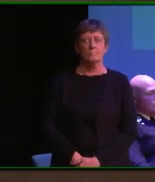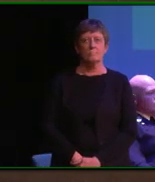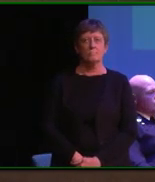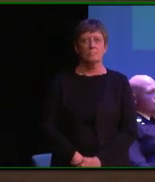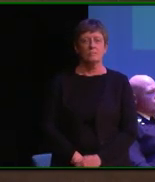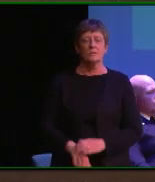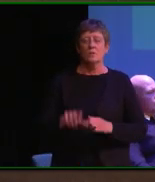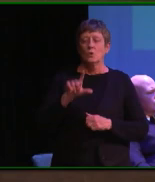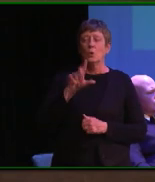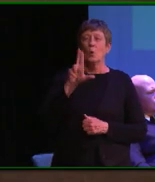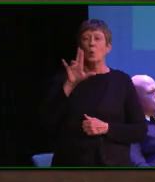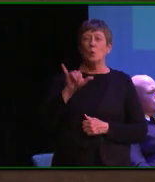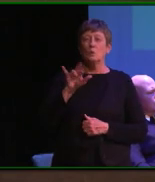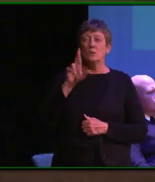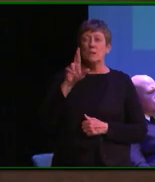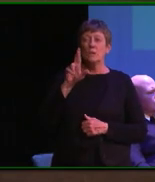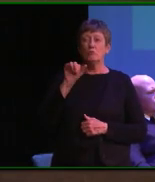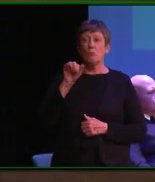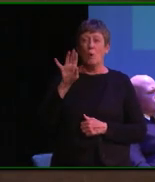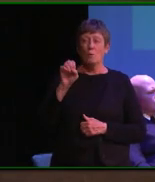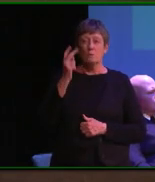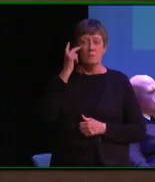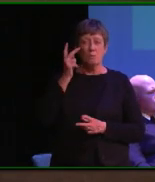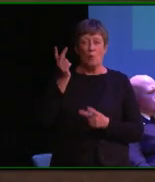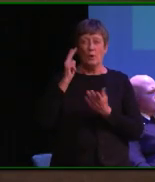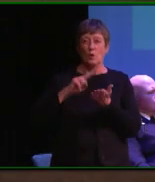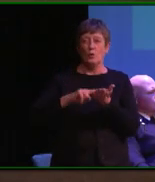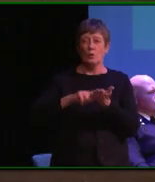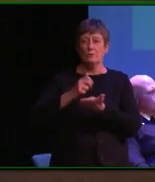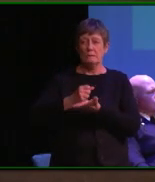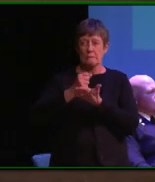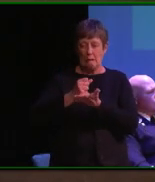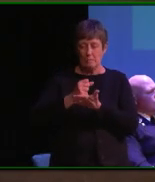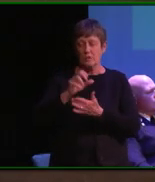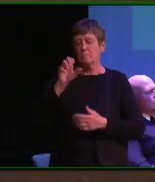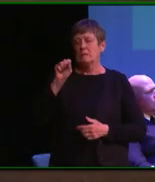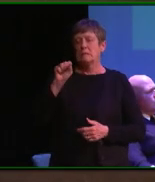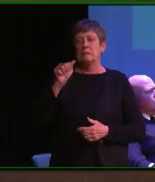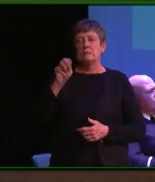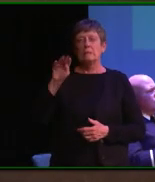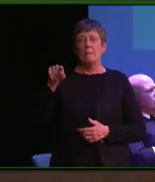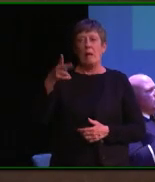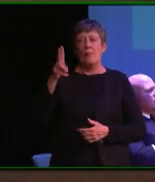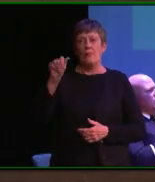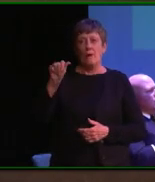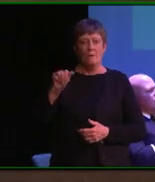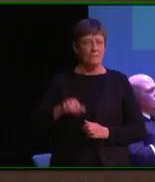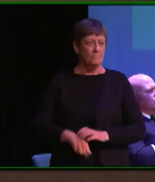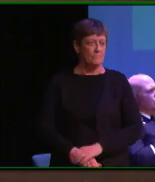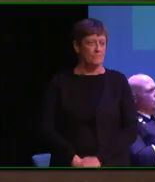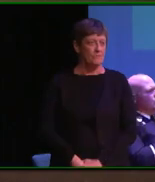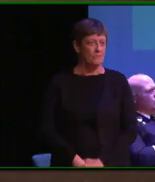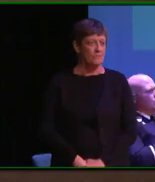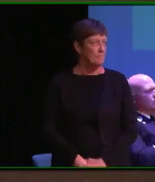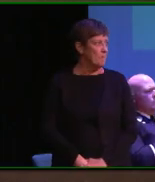The Lucy Rose Memorial Nursing Scholarship goes to Samantha Belmore.